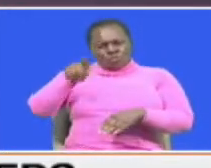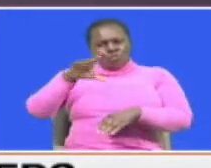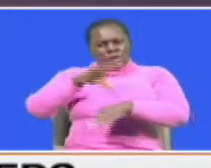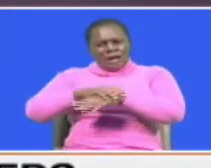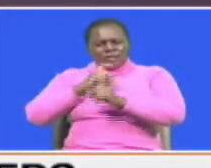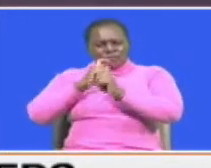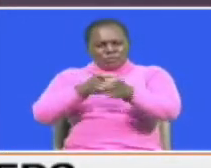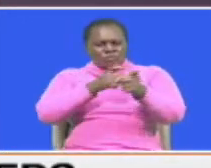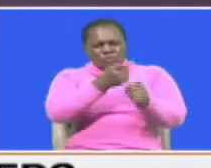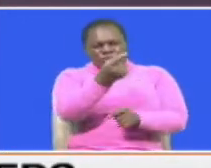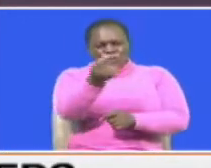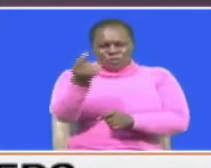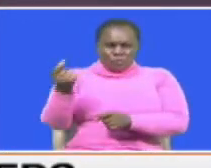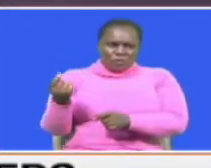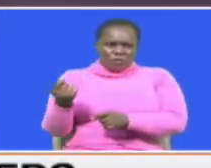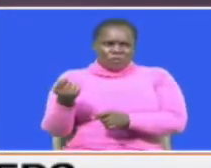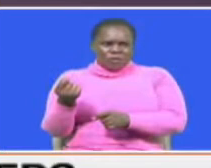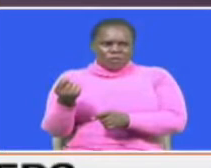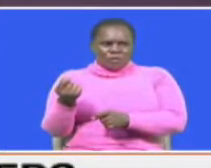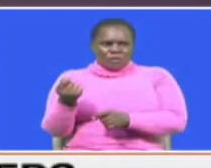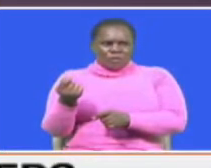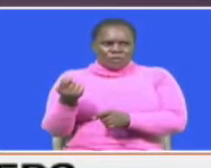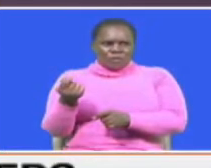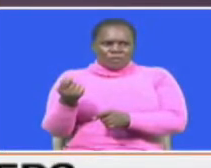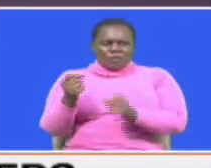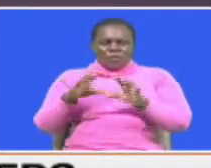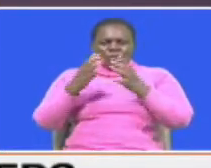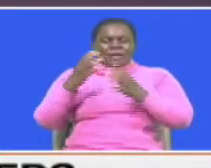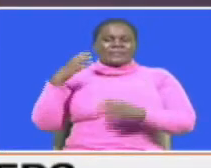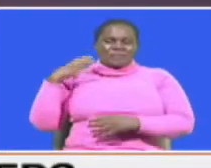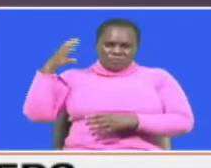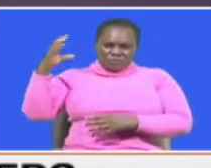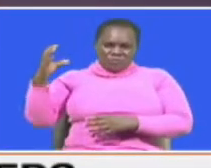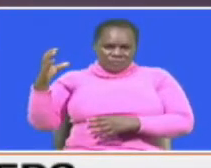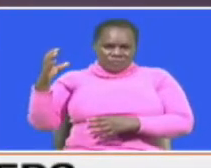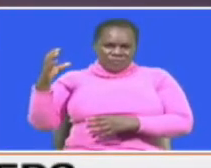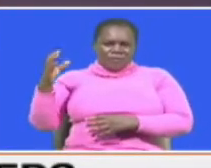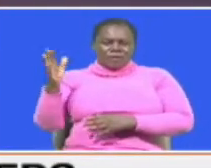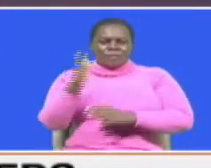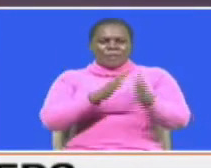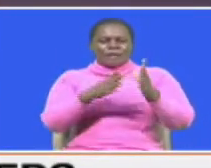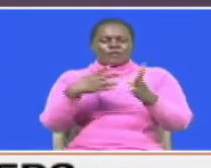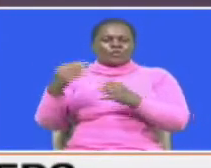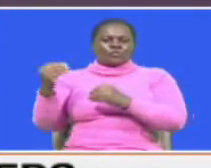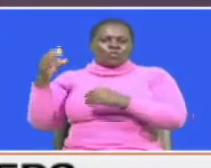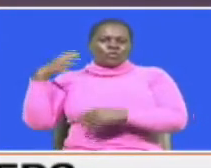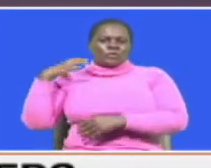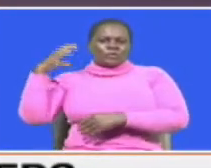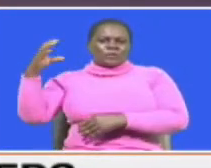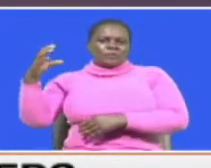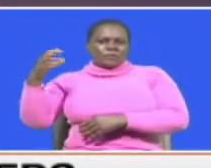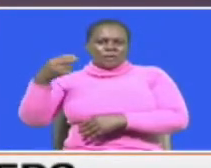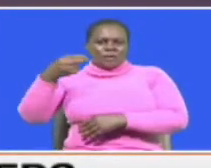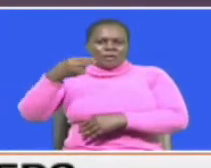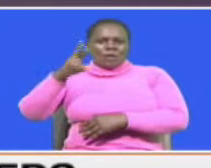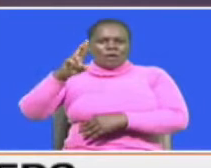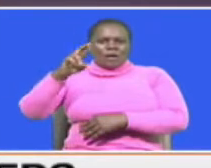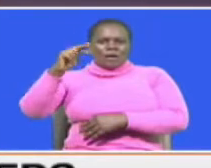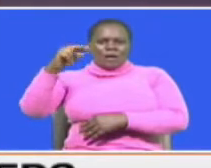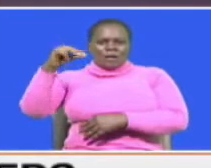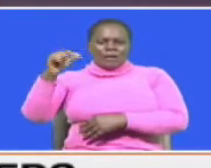rewards when you win Olympics and World Championships. You're preparing to go to the championships in Hungary in